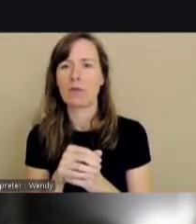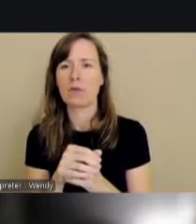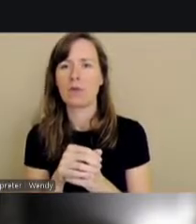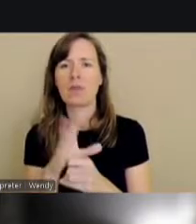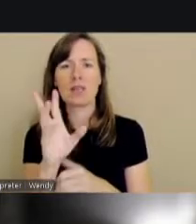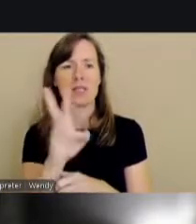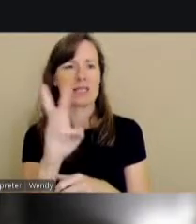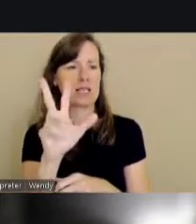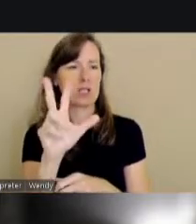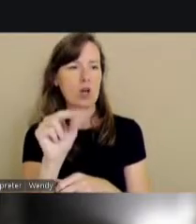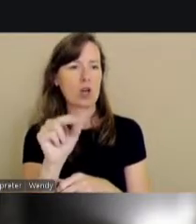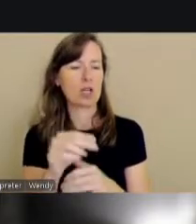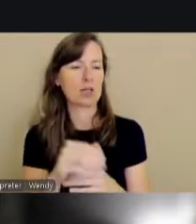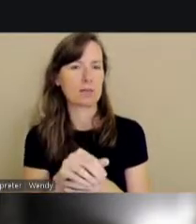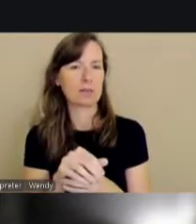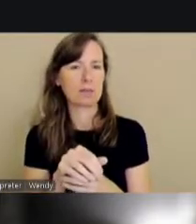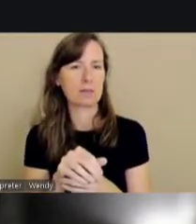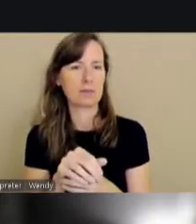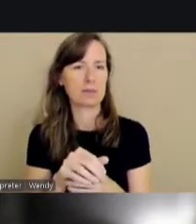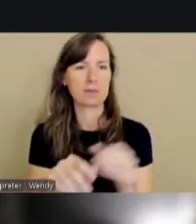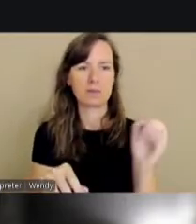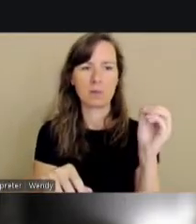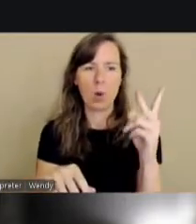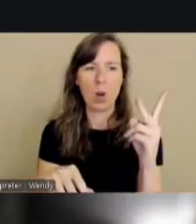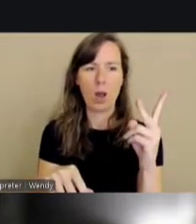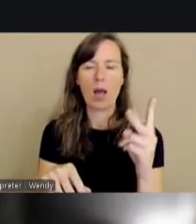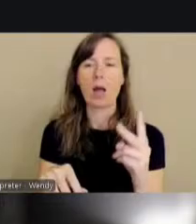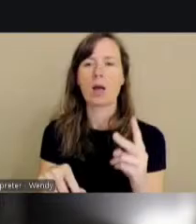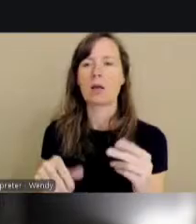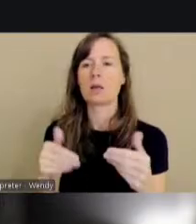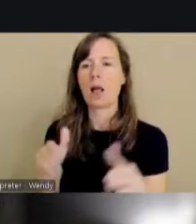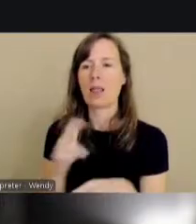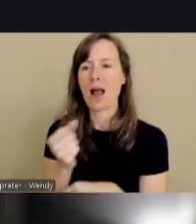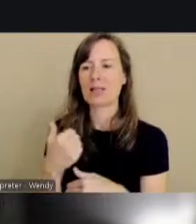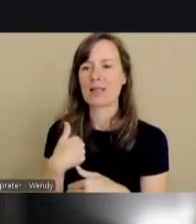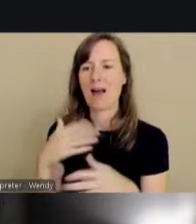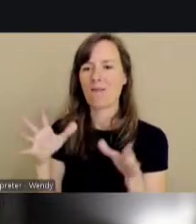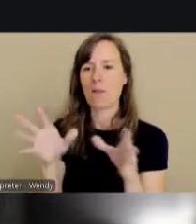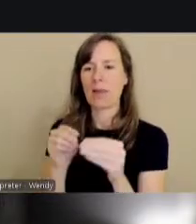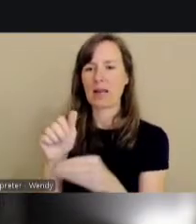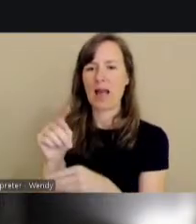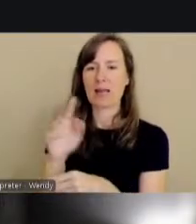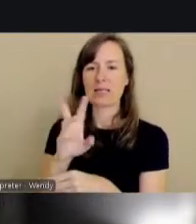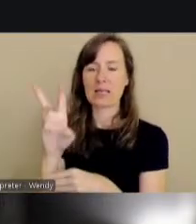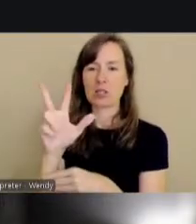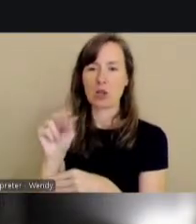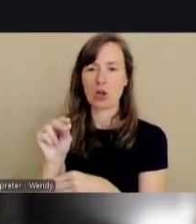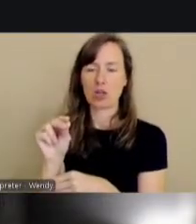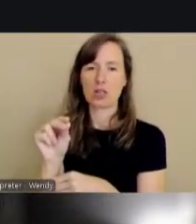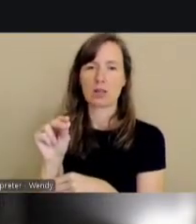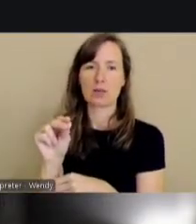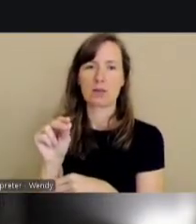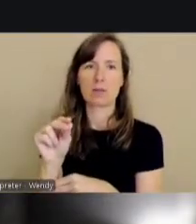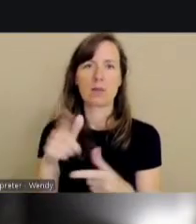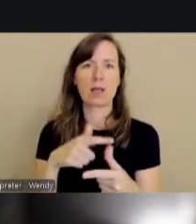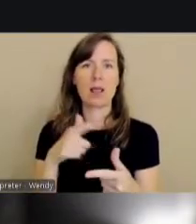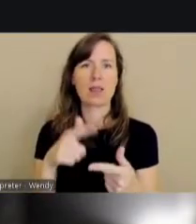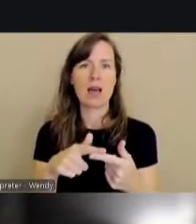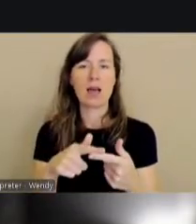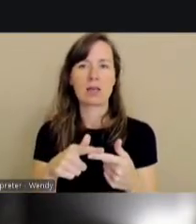6:30. Okay, so let us have the hearing at 6:30, and